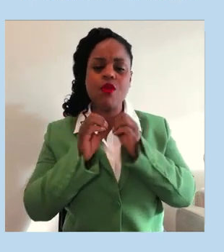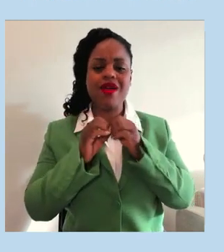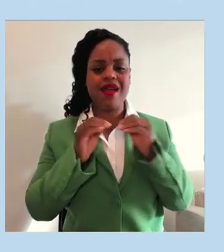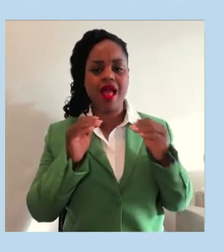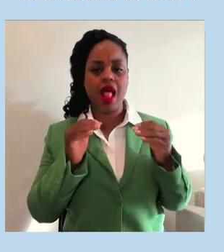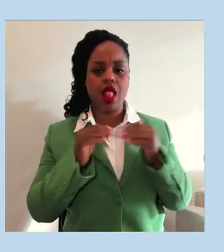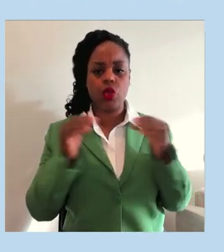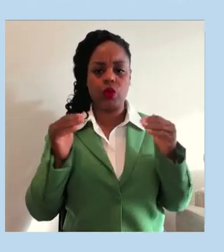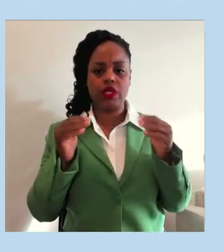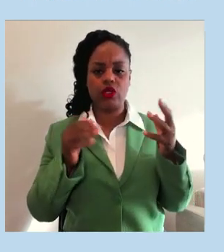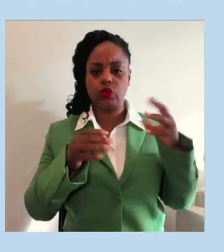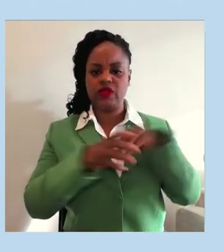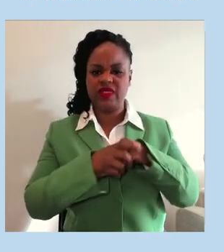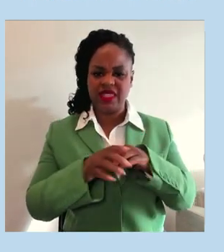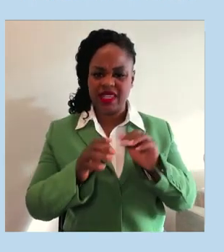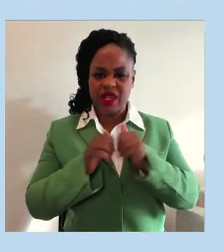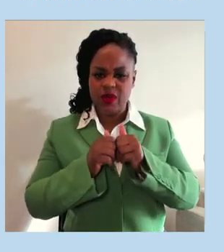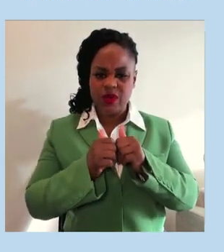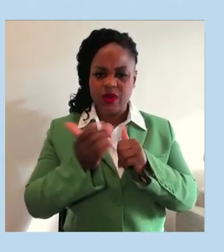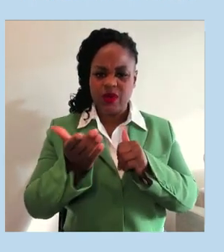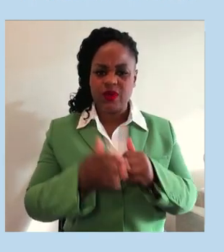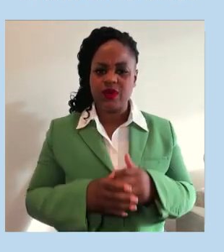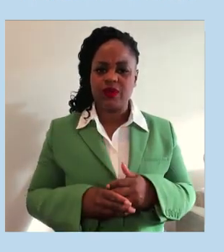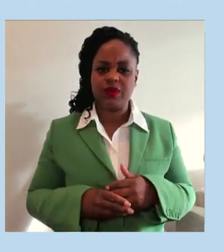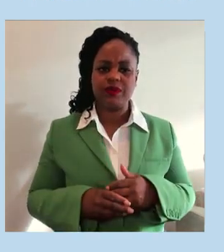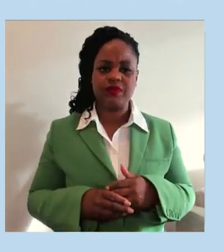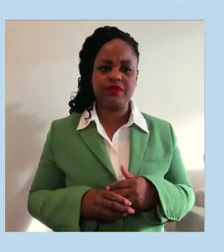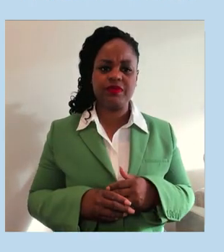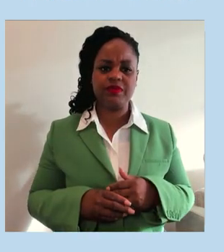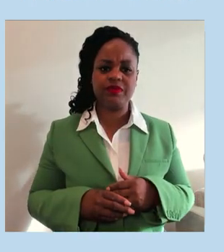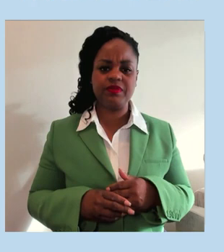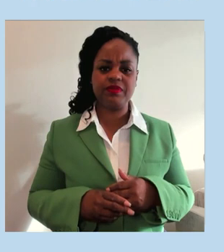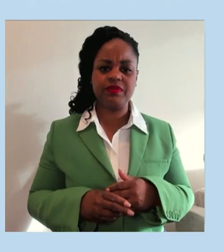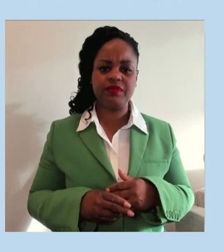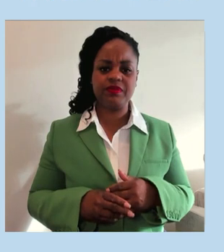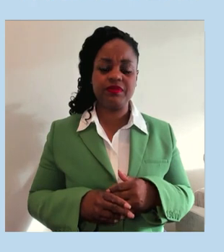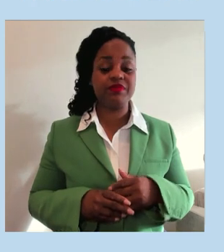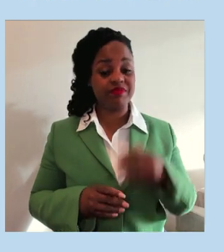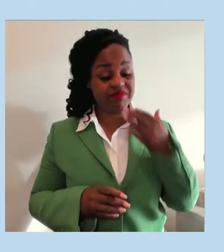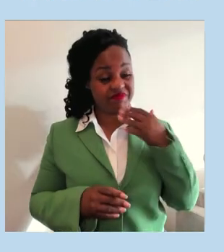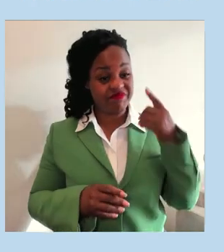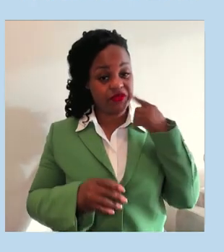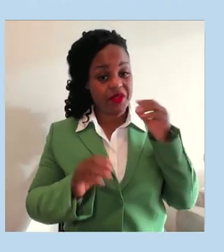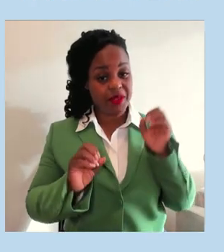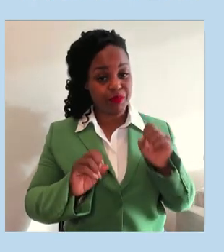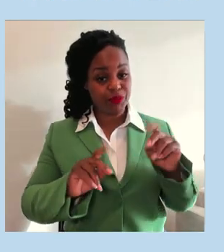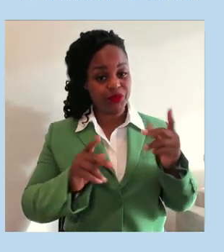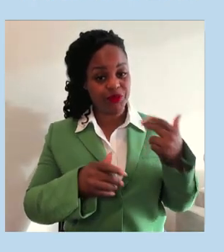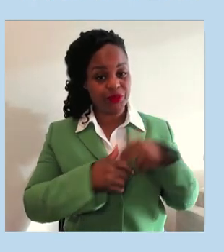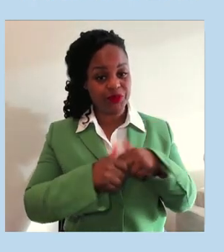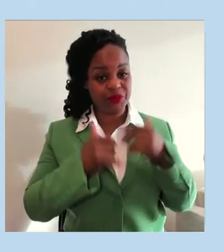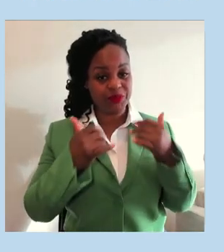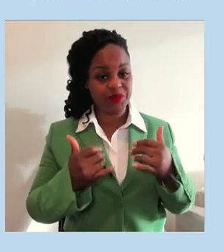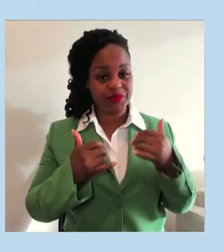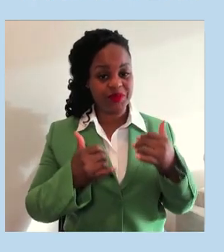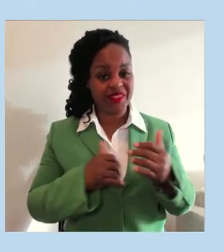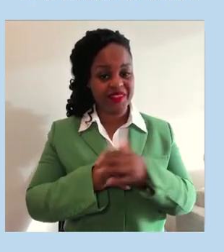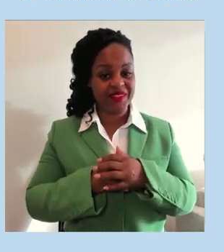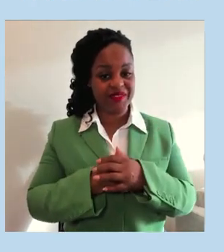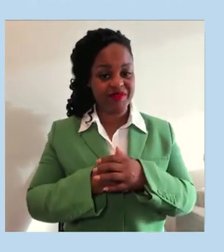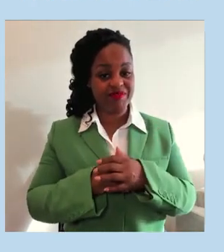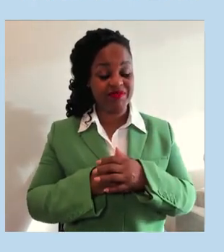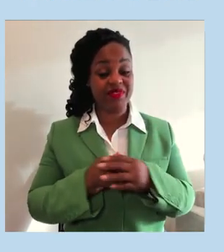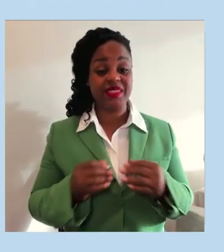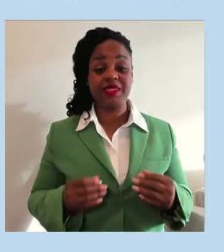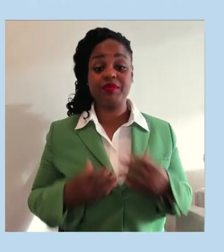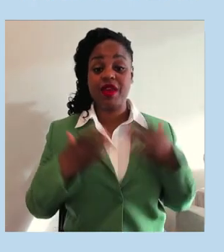First, thank you for the opportunity to be here. And to answer the question, I believe that to inspire the next generation of girls, we need more